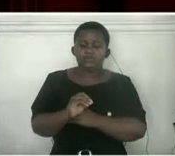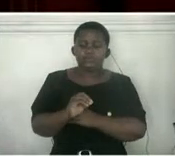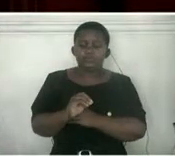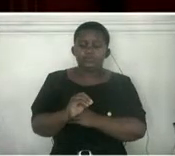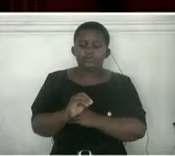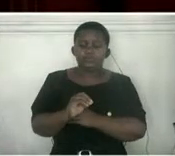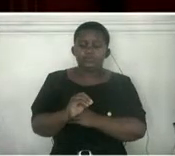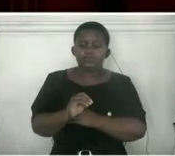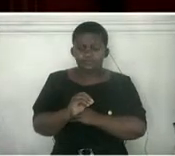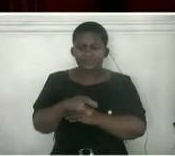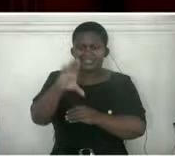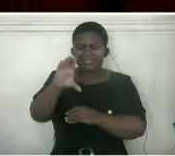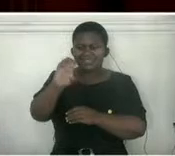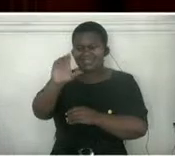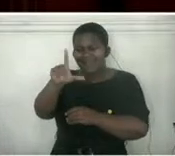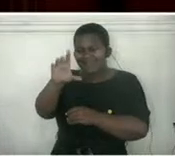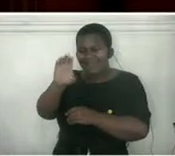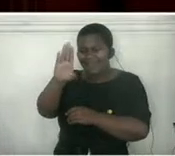cerebral